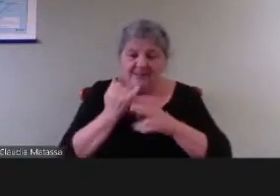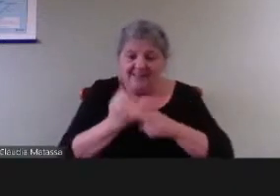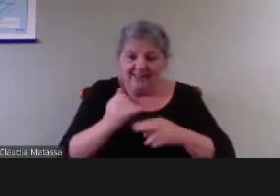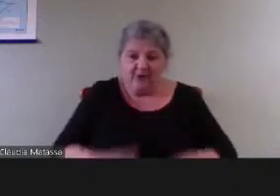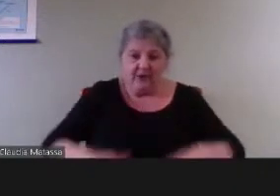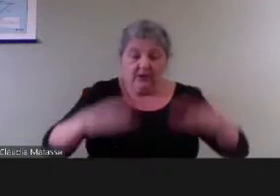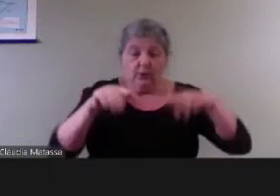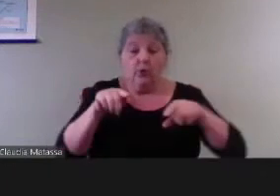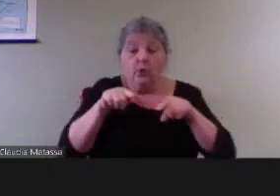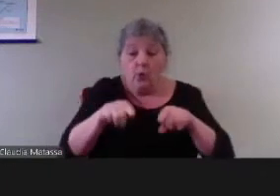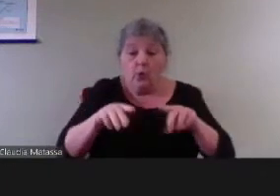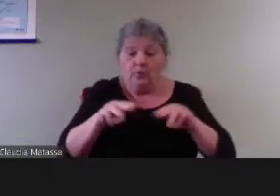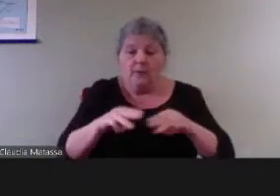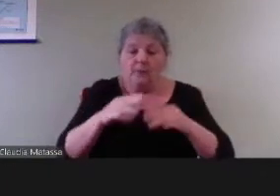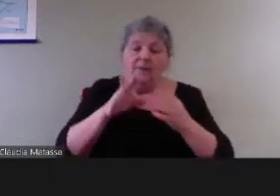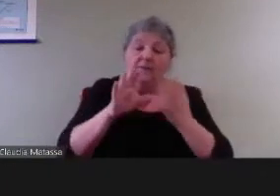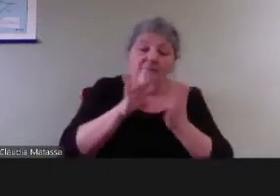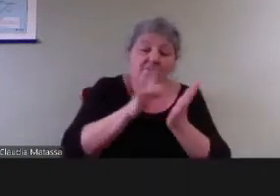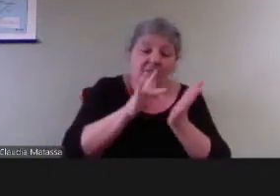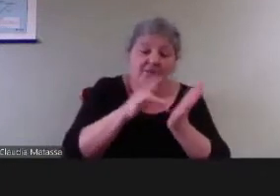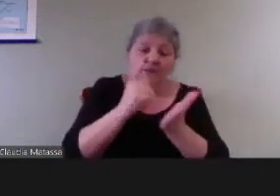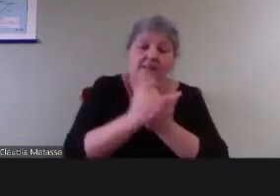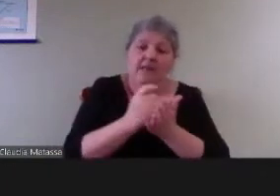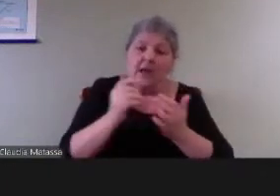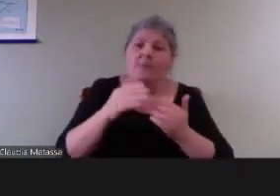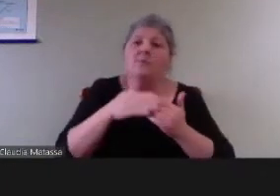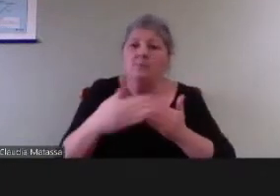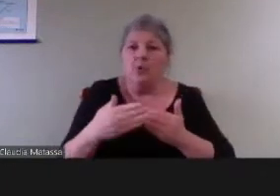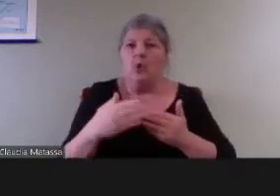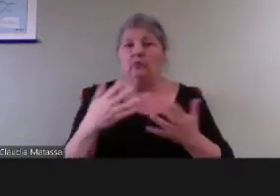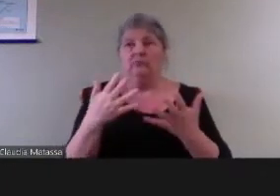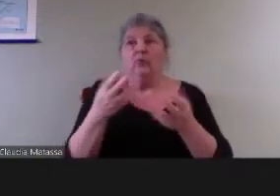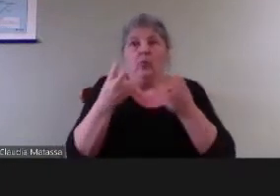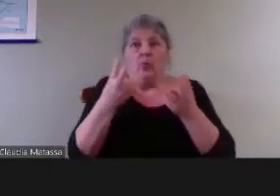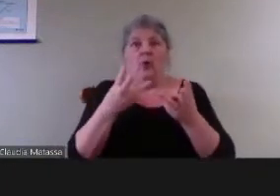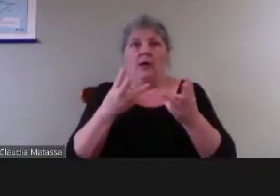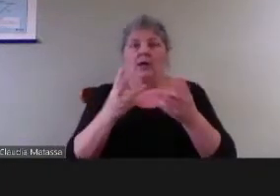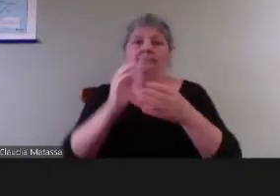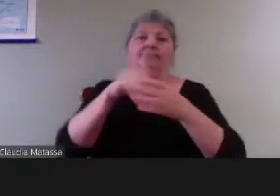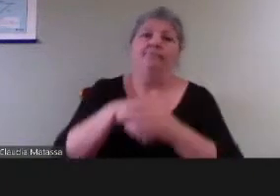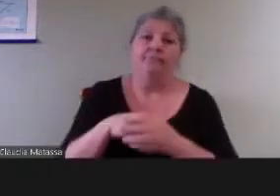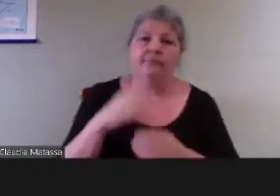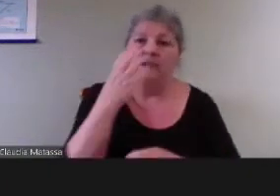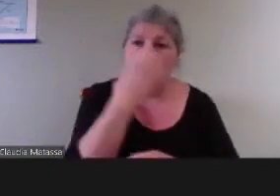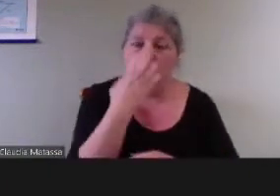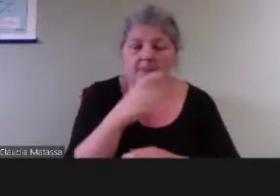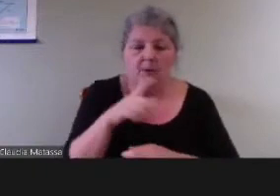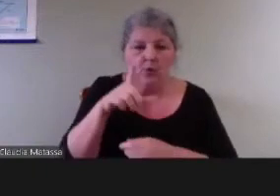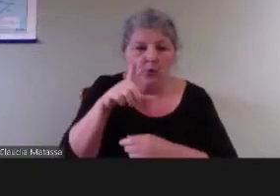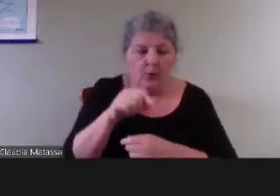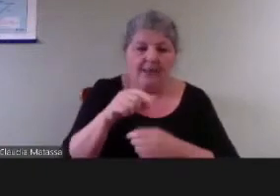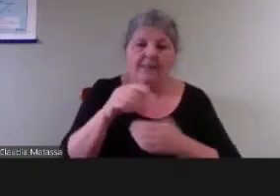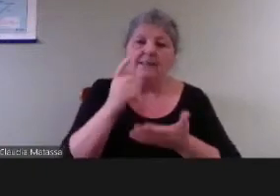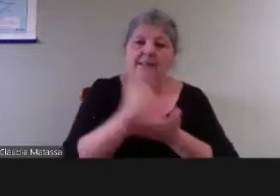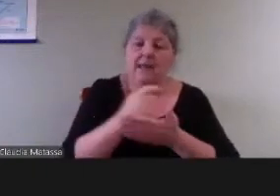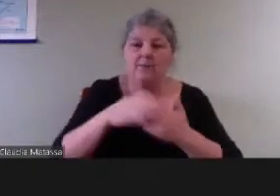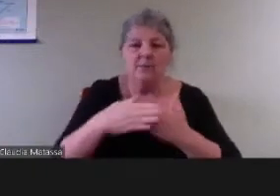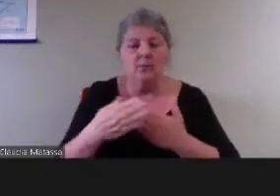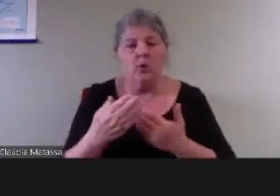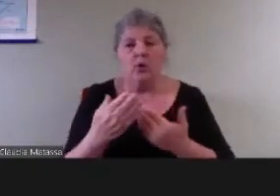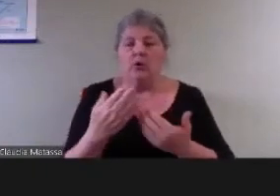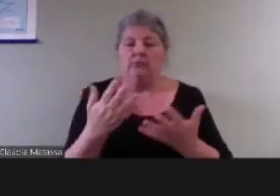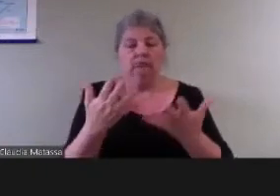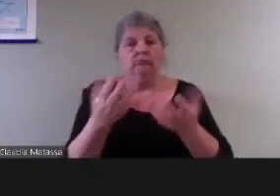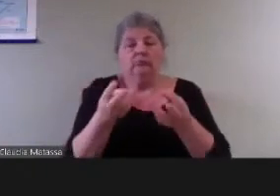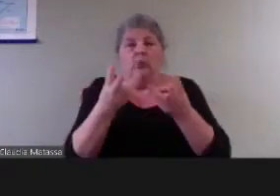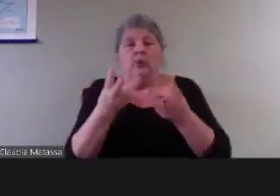more likely to have perpetrated violence in the last year, and they were 20 times more likely to be incarcerated. So